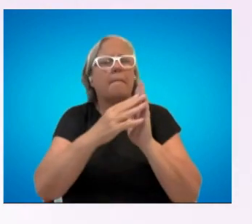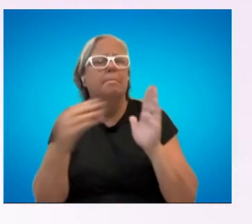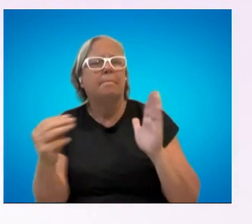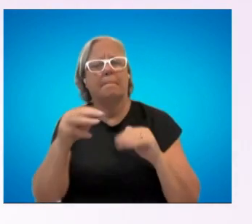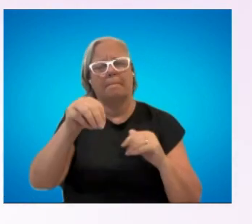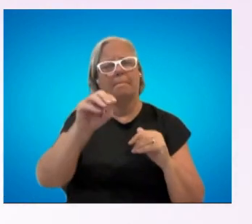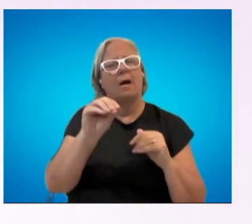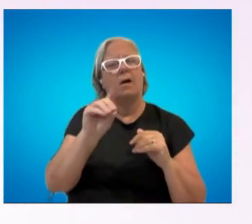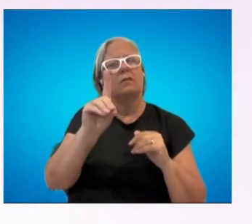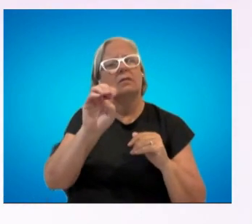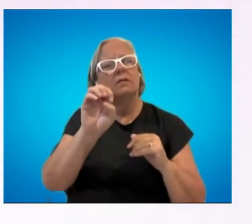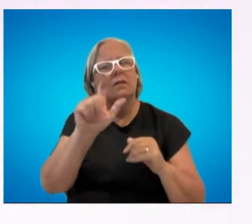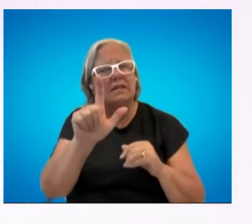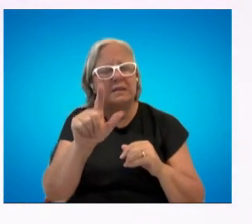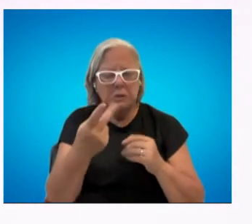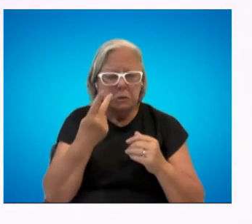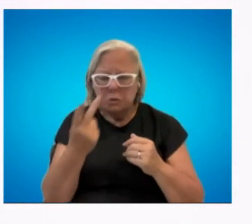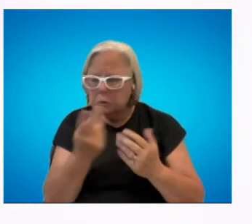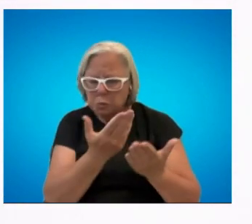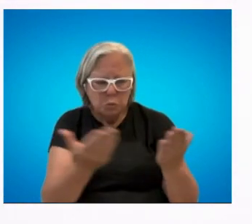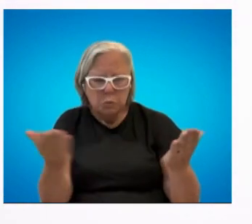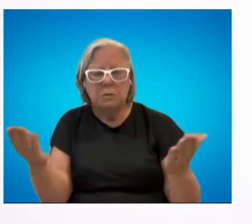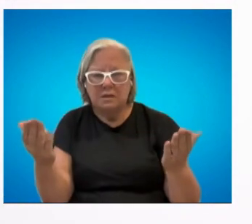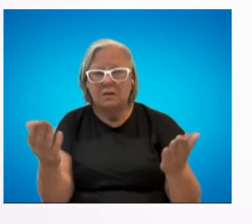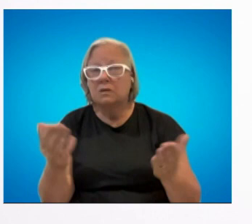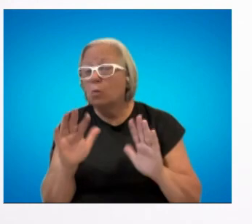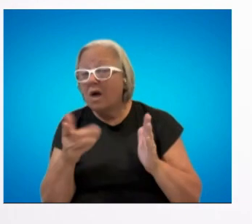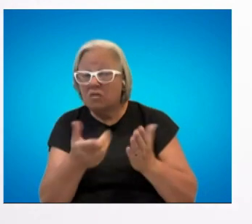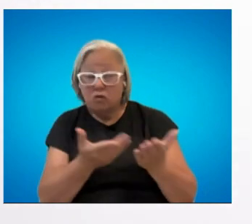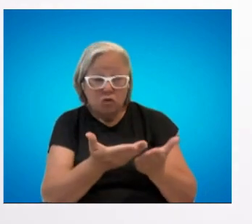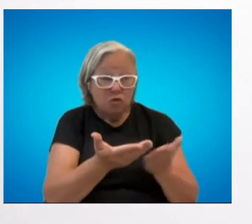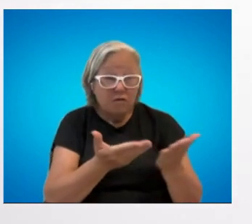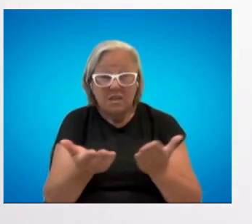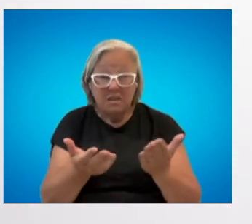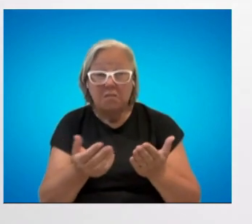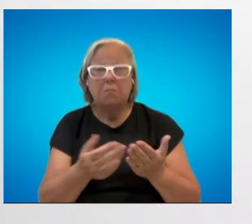the possible benefits for gender equality at large.